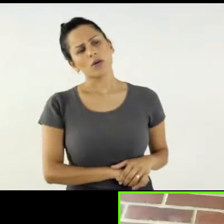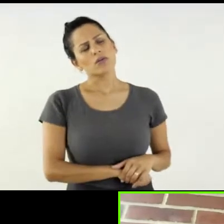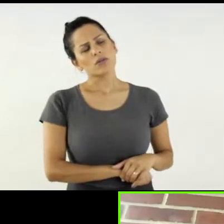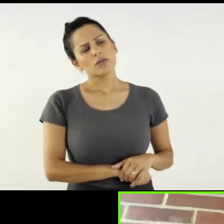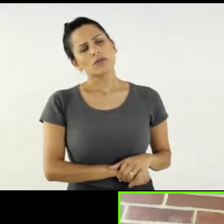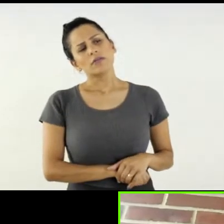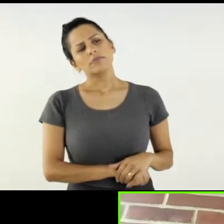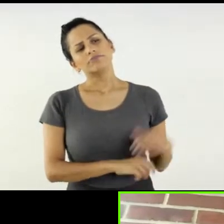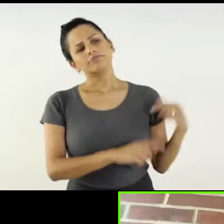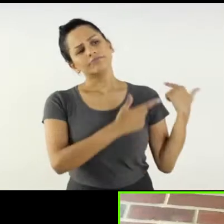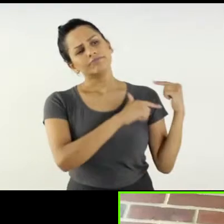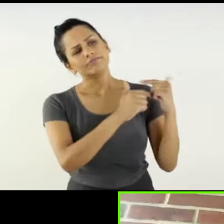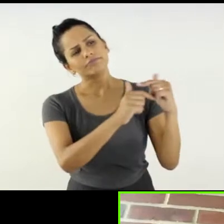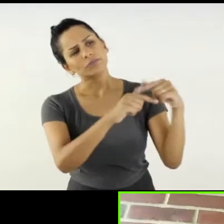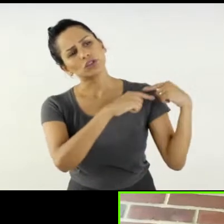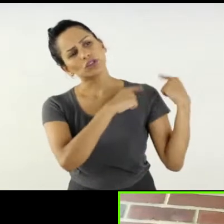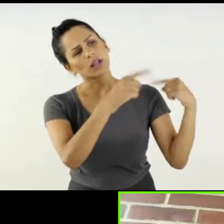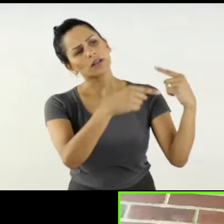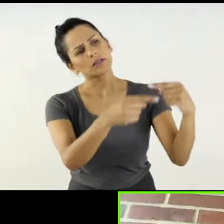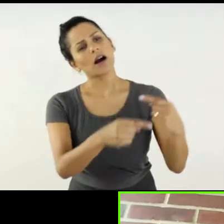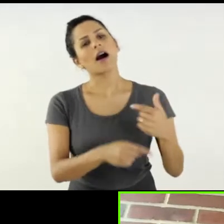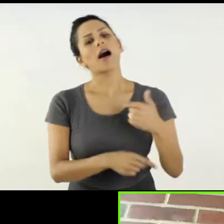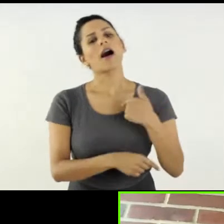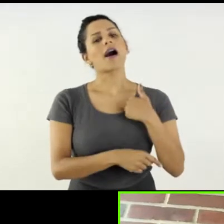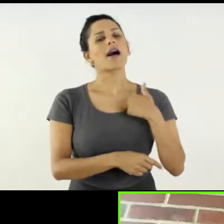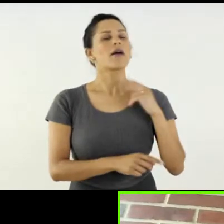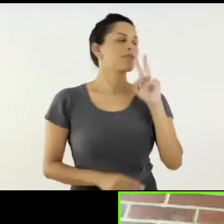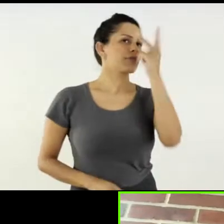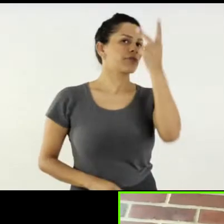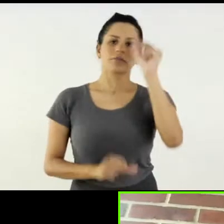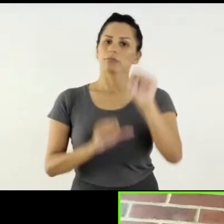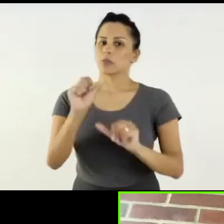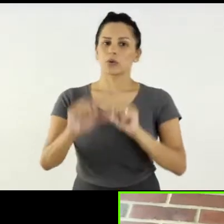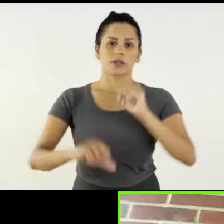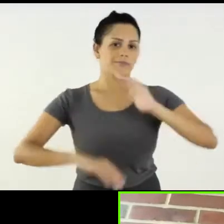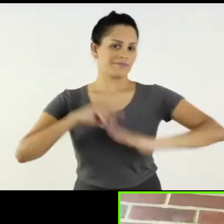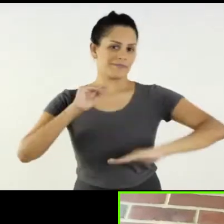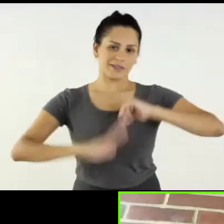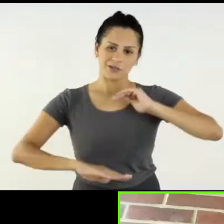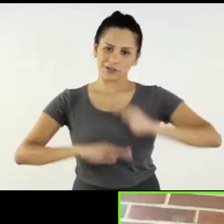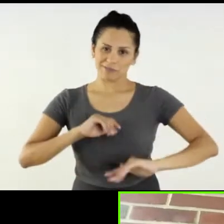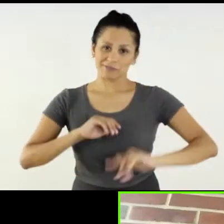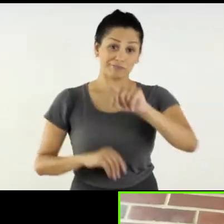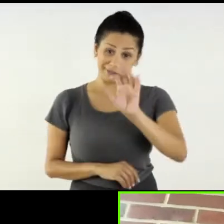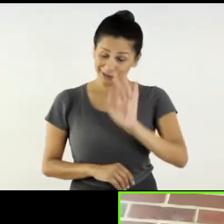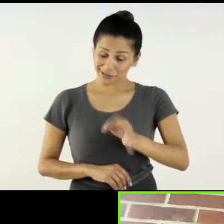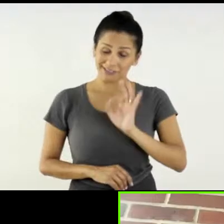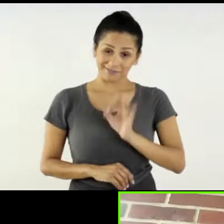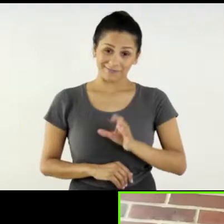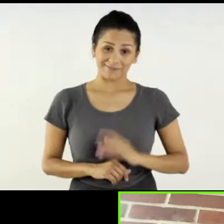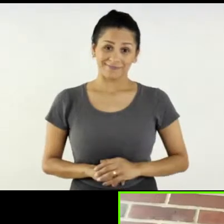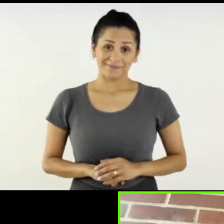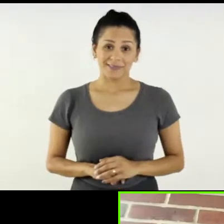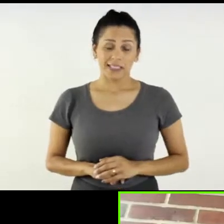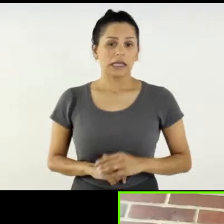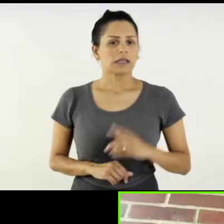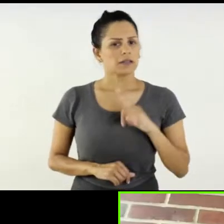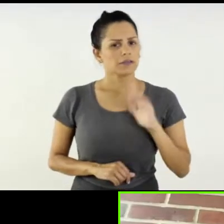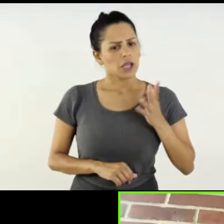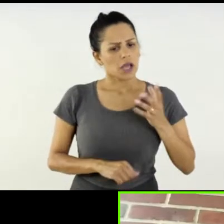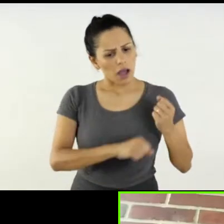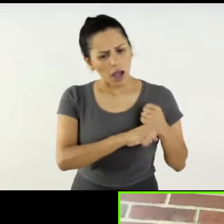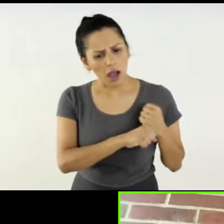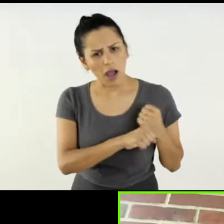you're right too, that I, for years, even after sort of coming to that, you know,